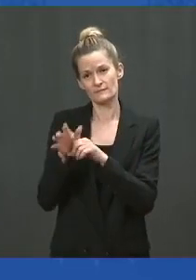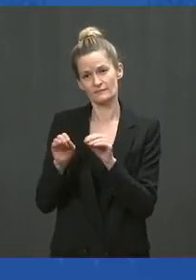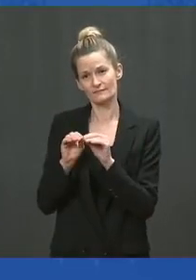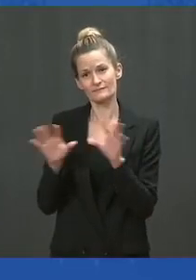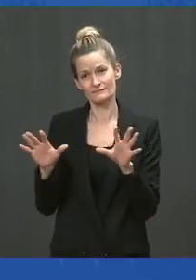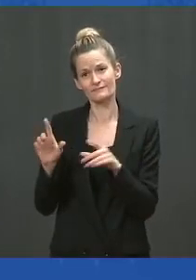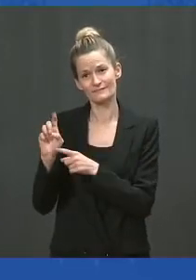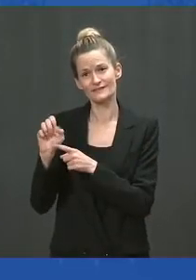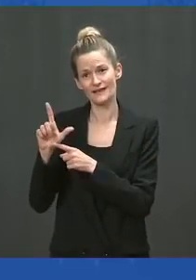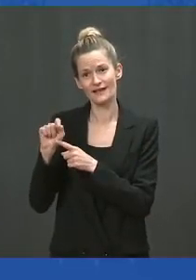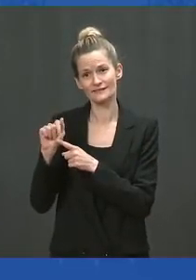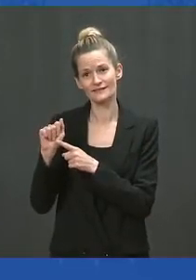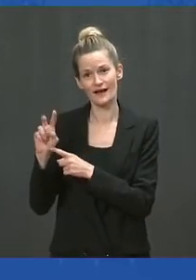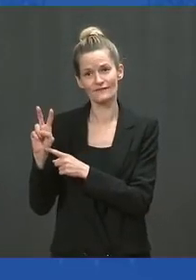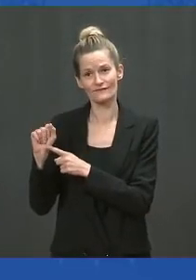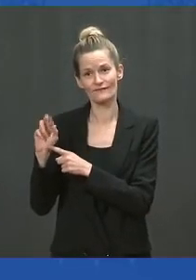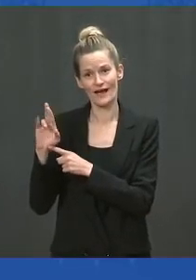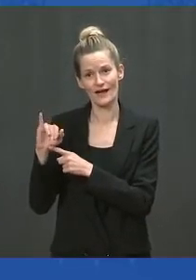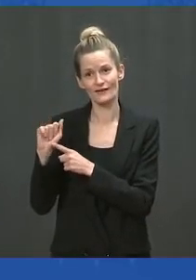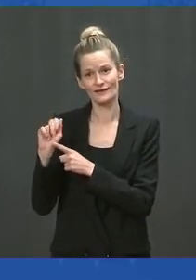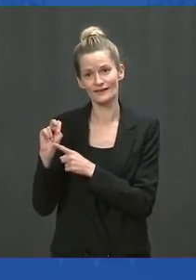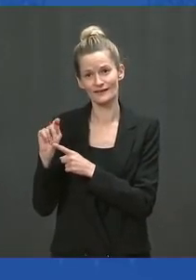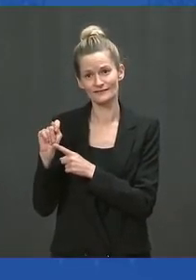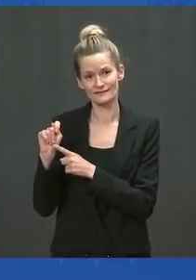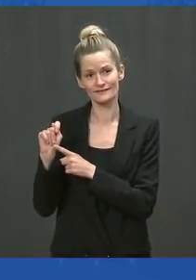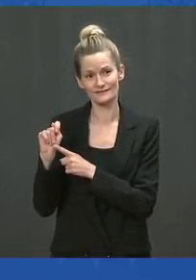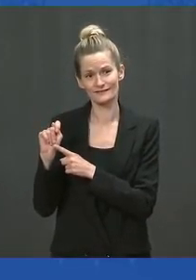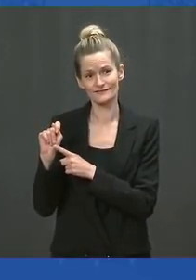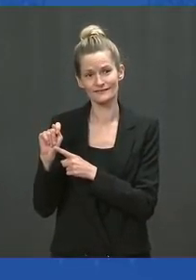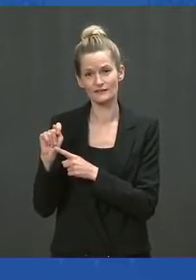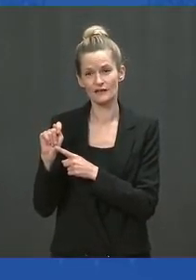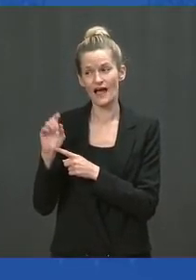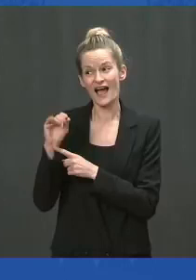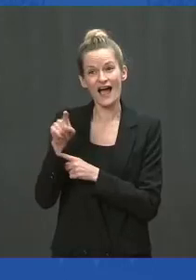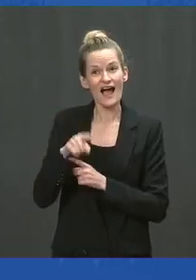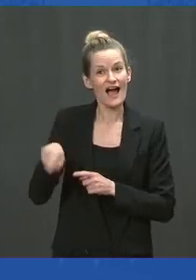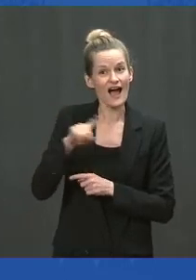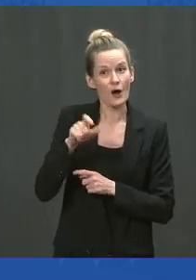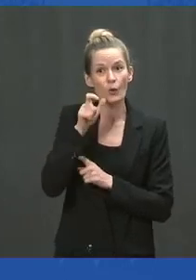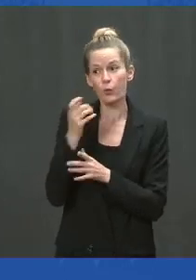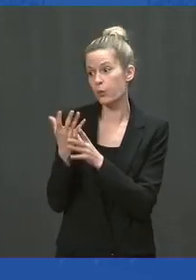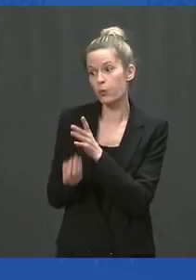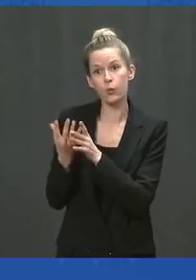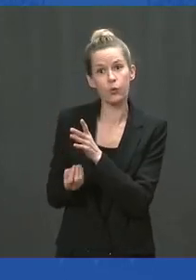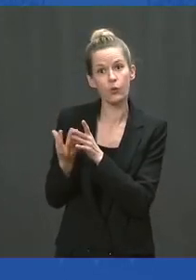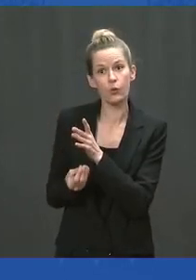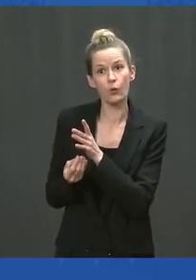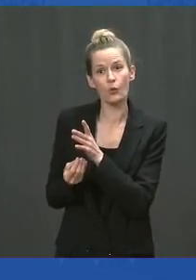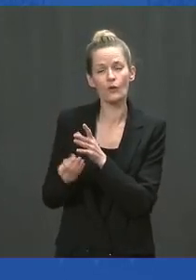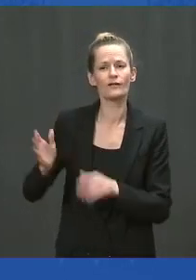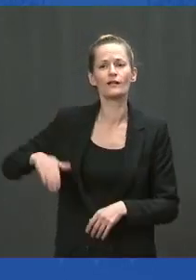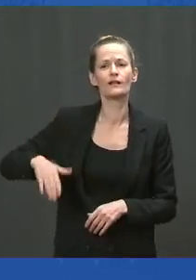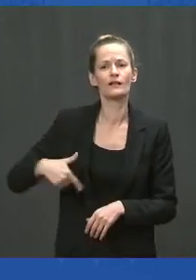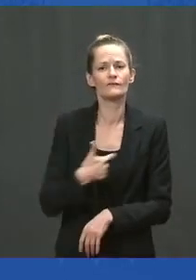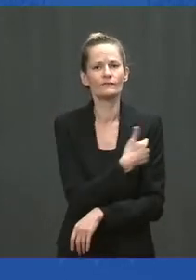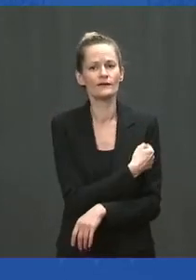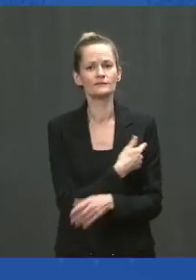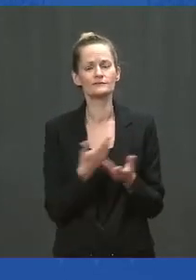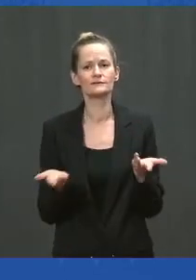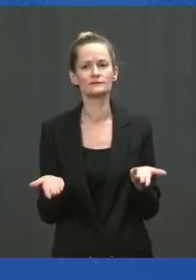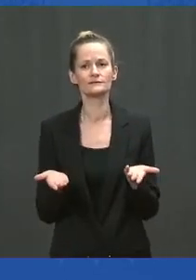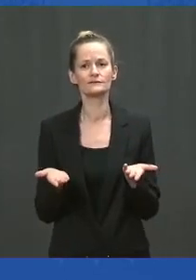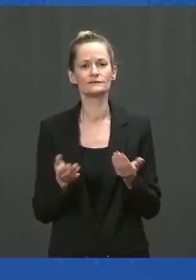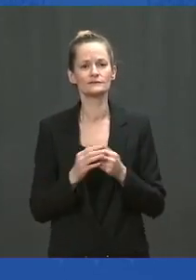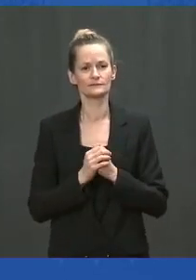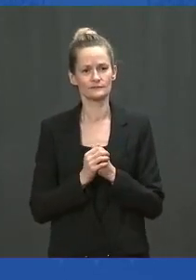if people had gotten vaccinated. But 7 months ago today, almost 4,000 people died on that